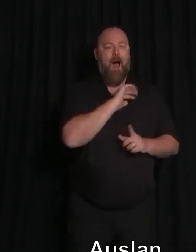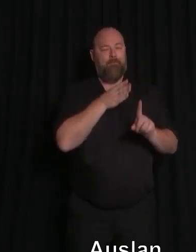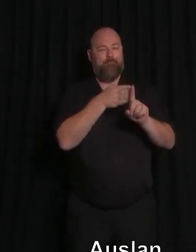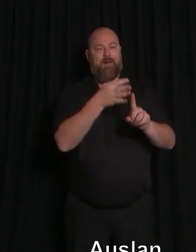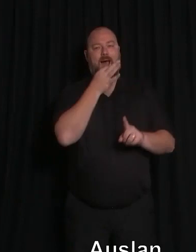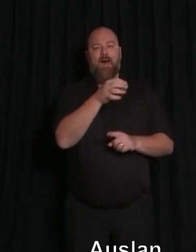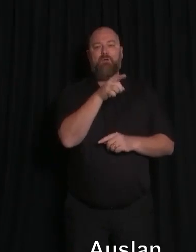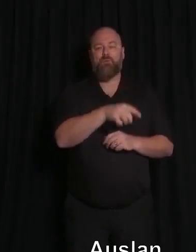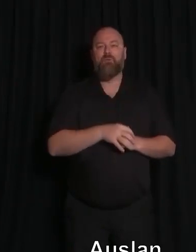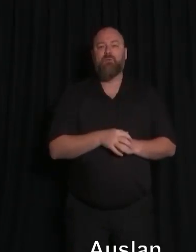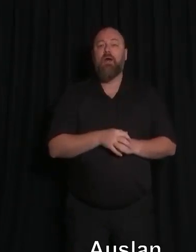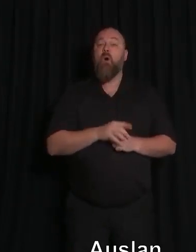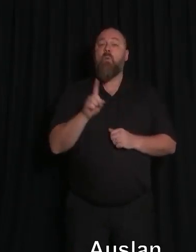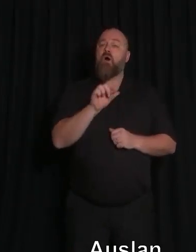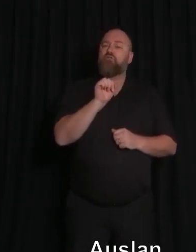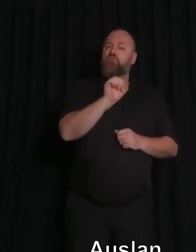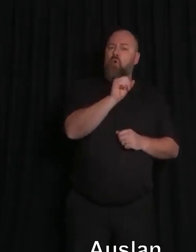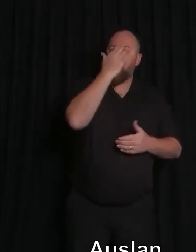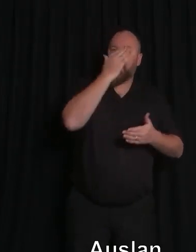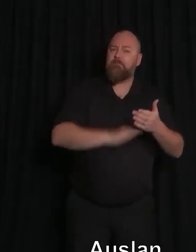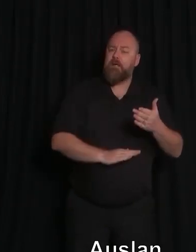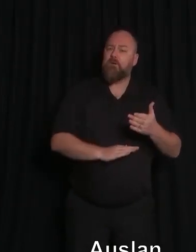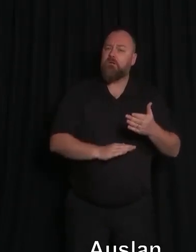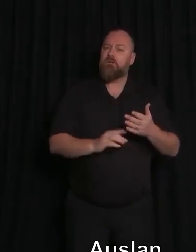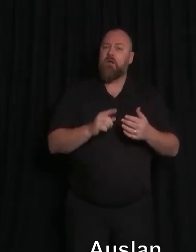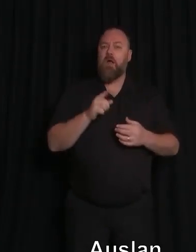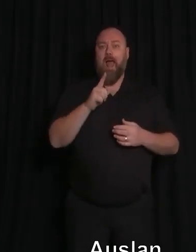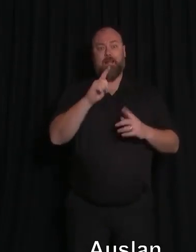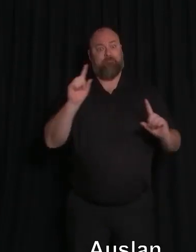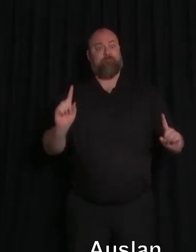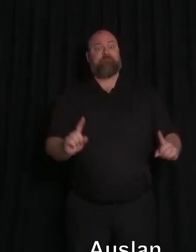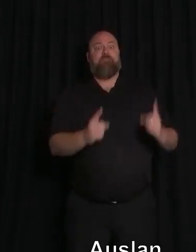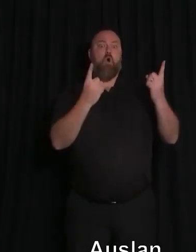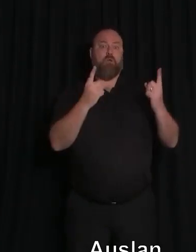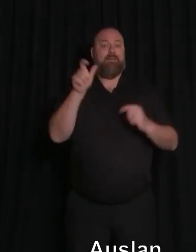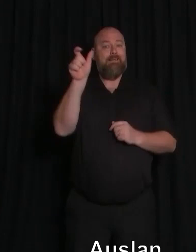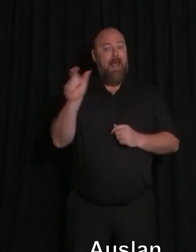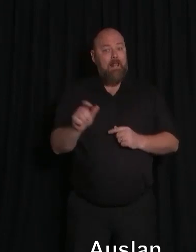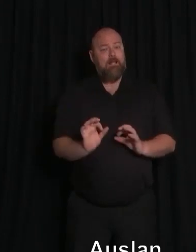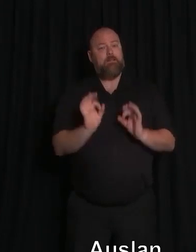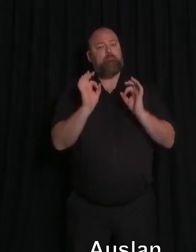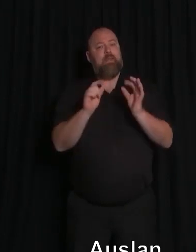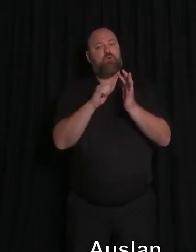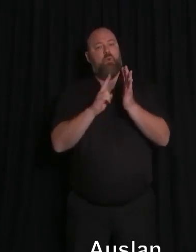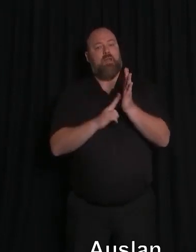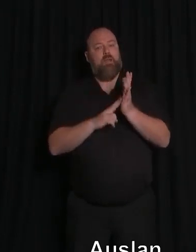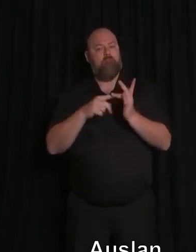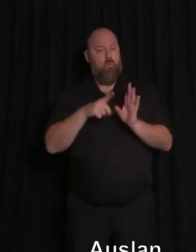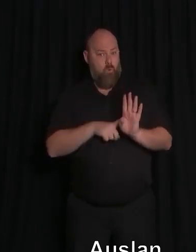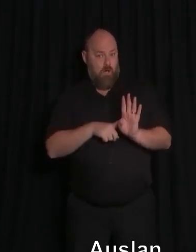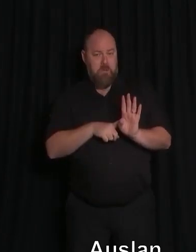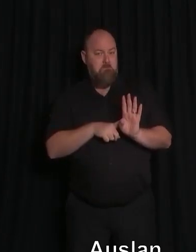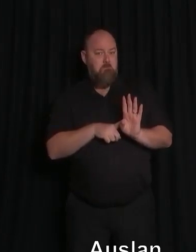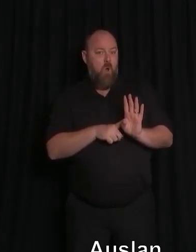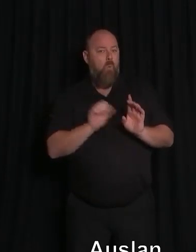about your experience as the first Italian special envoy. What did it take? What can